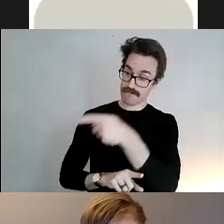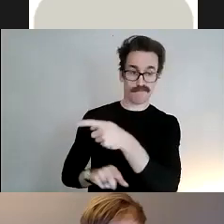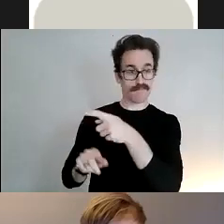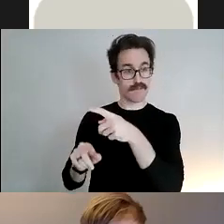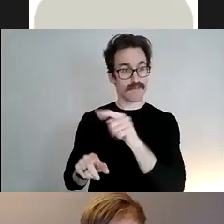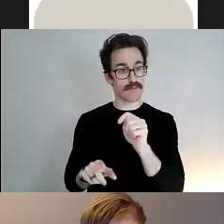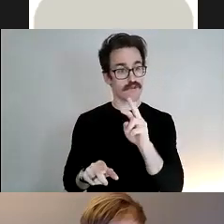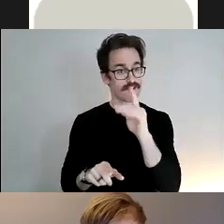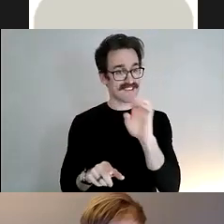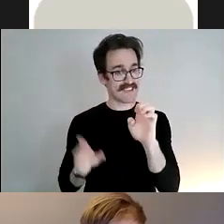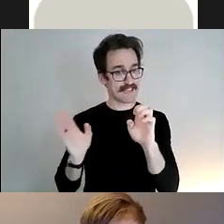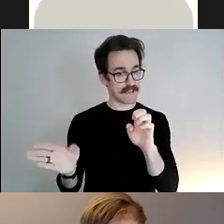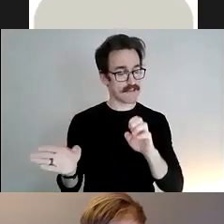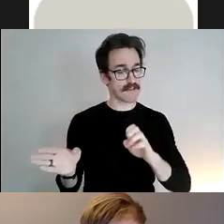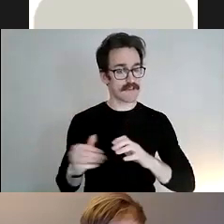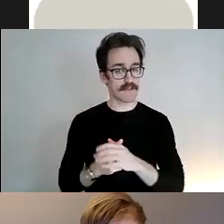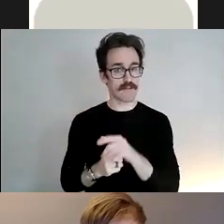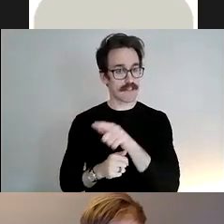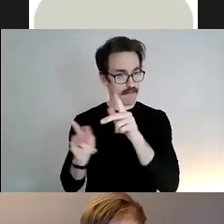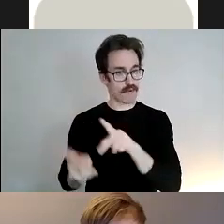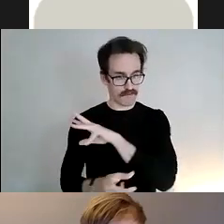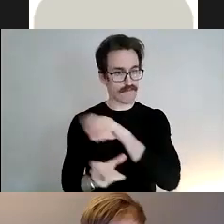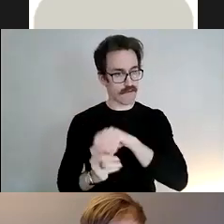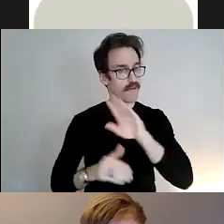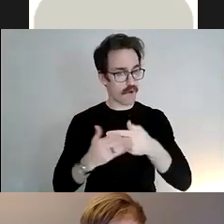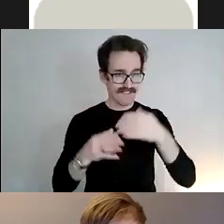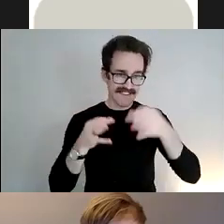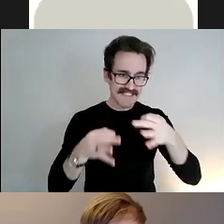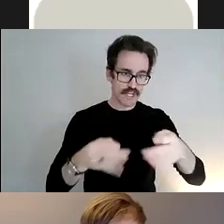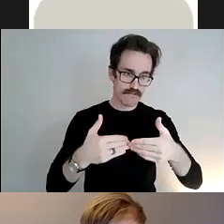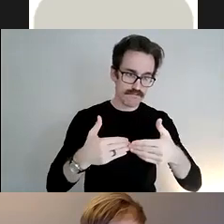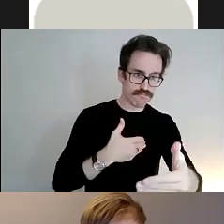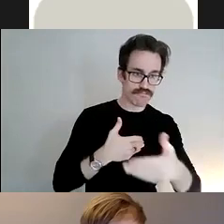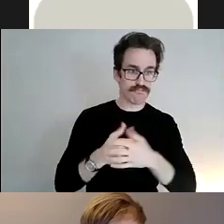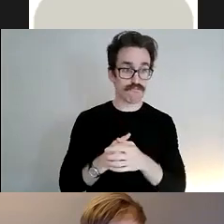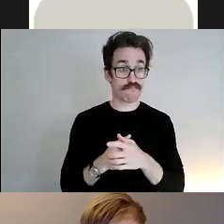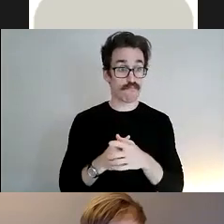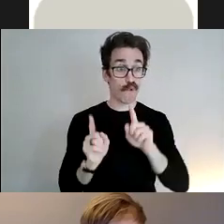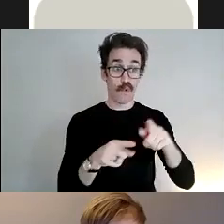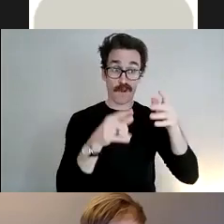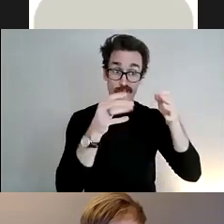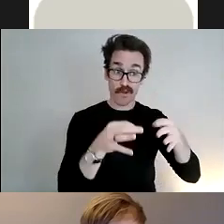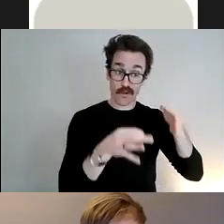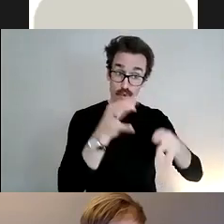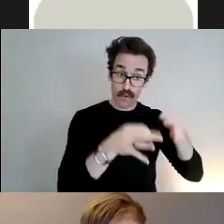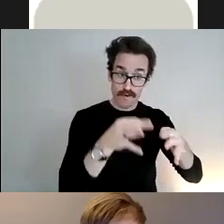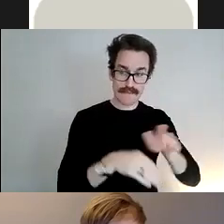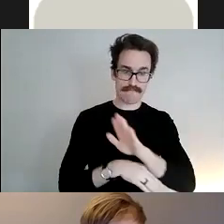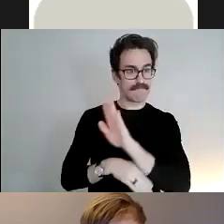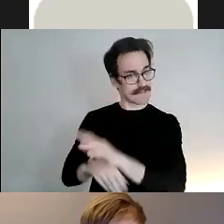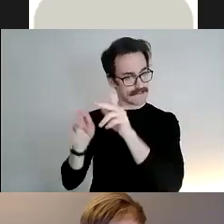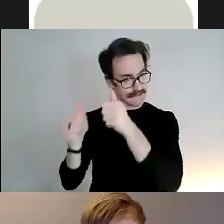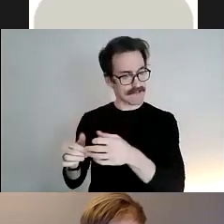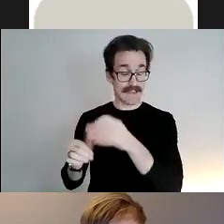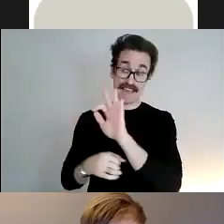all of our personal care investigations. The decision to go to court is ultimately made by him. So we have